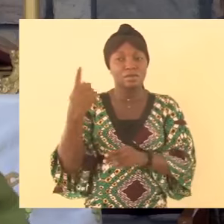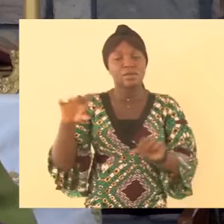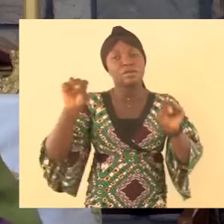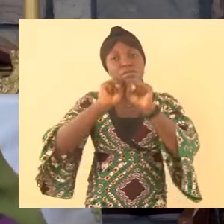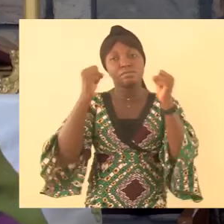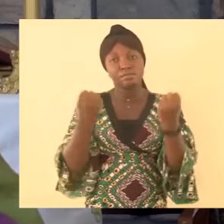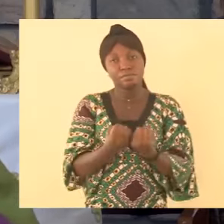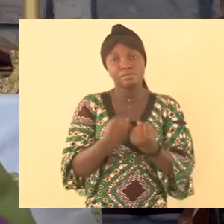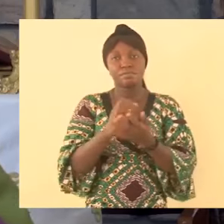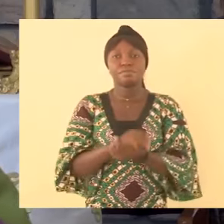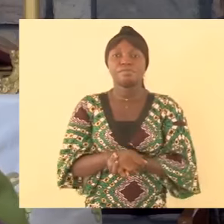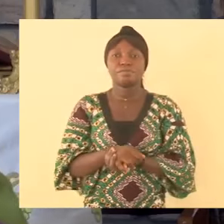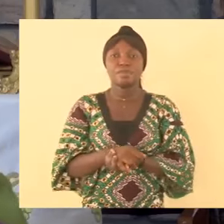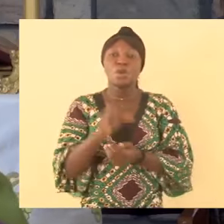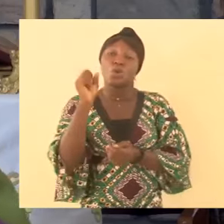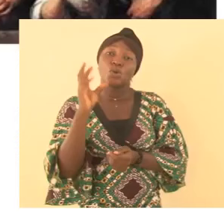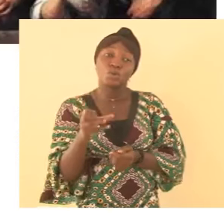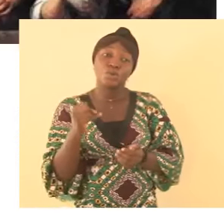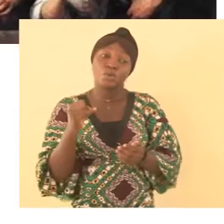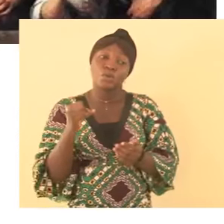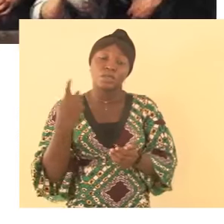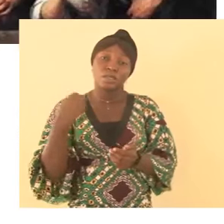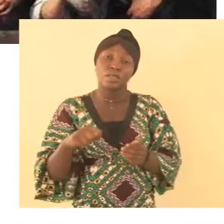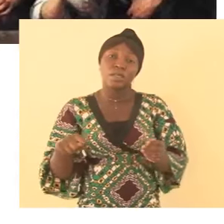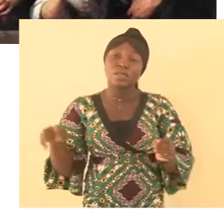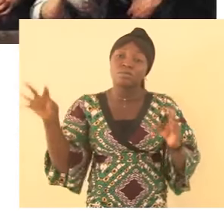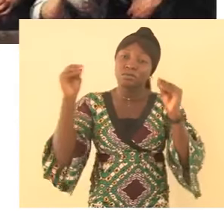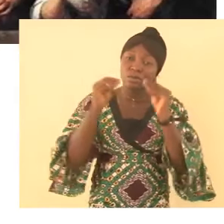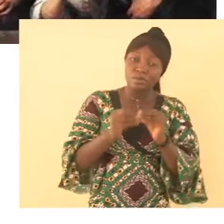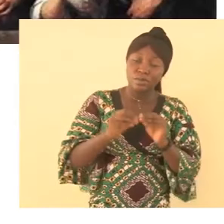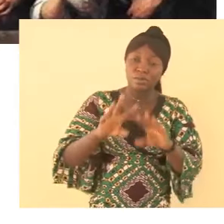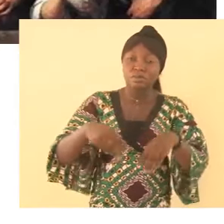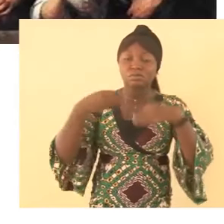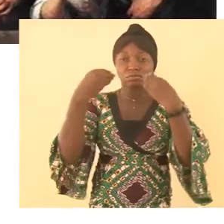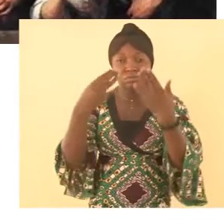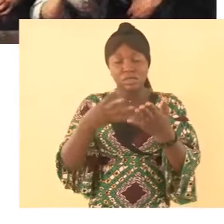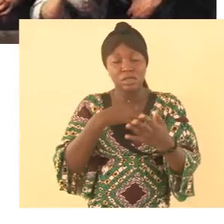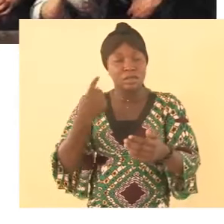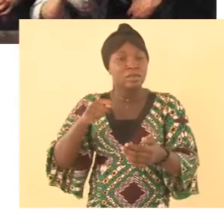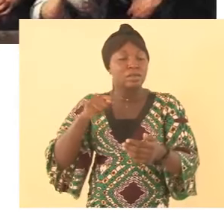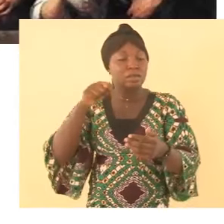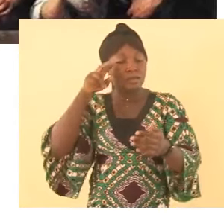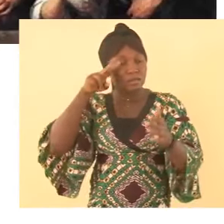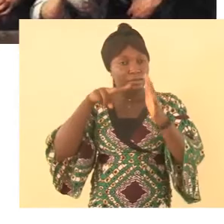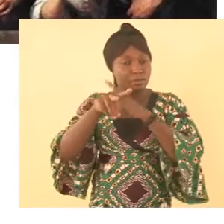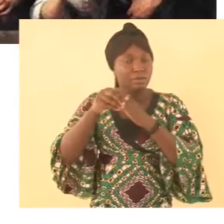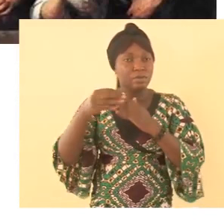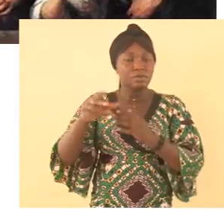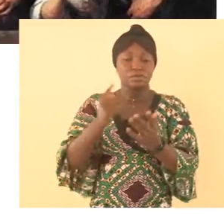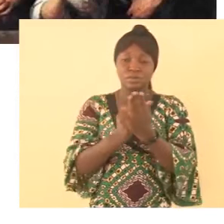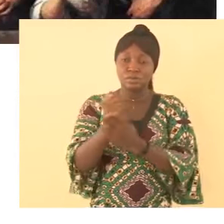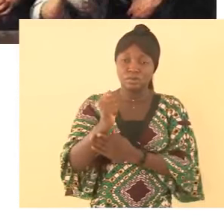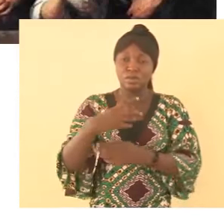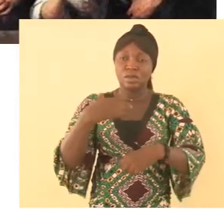the situation. So the combination of the widow's amazing generosity and the prophet's audacious faith and